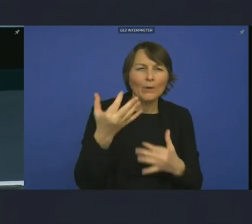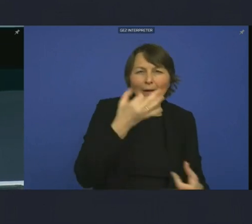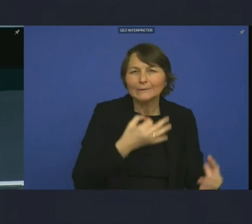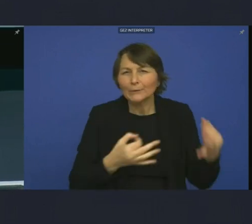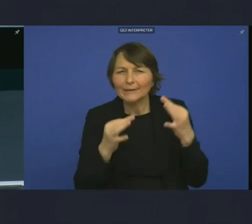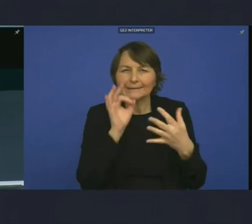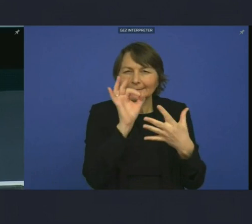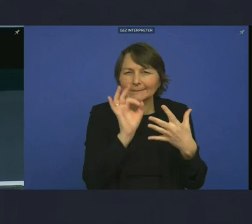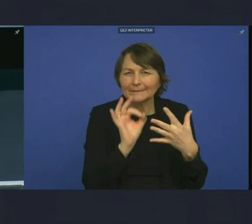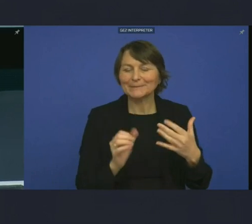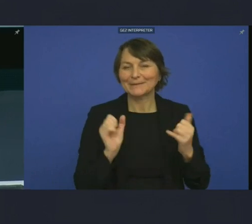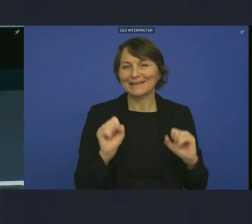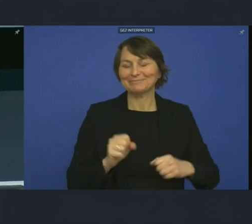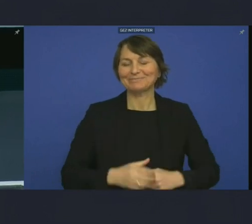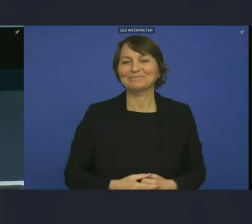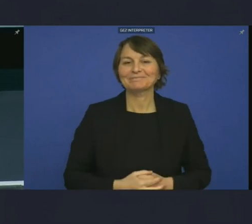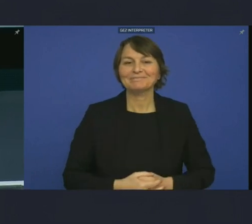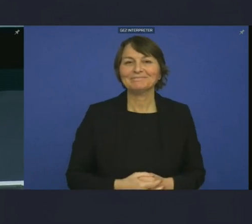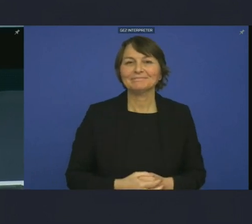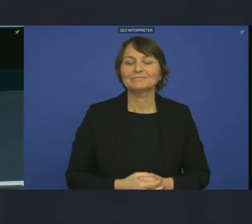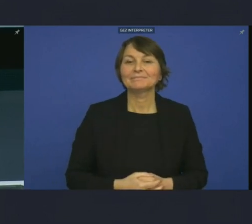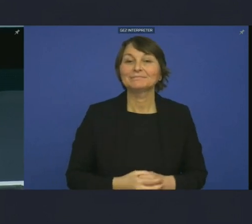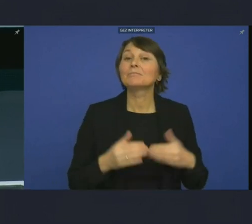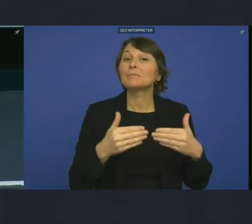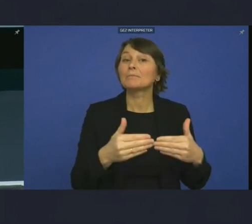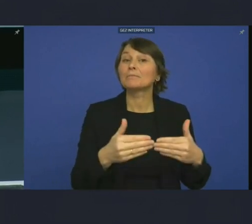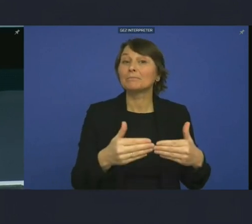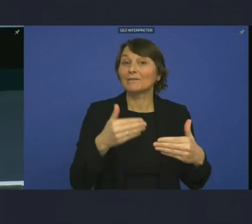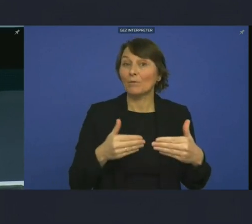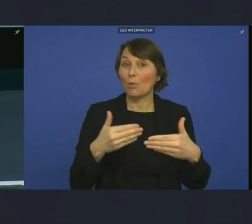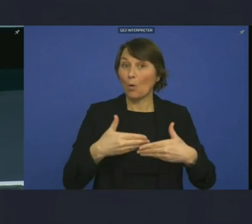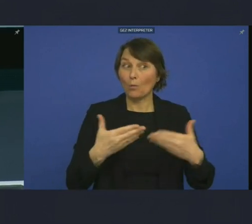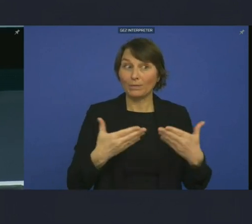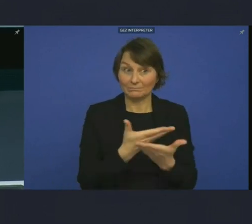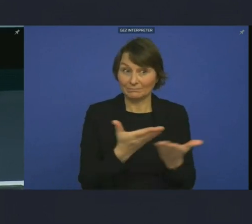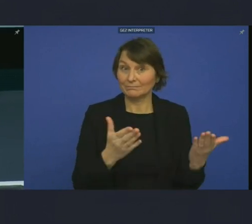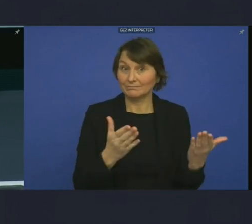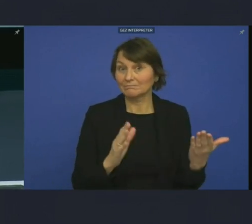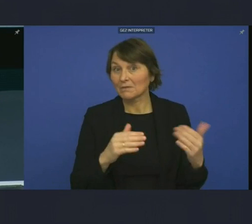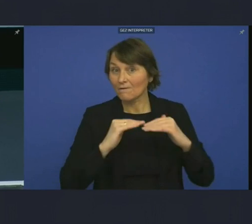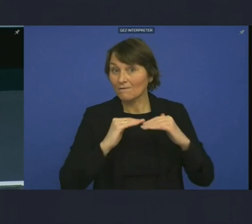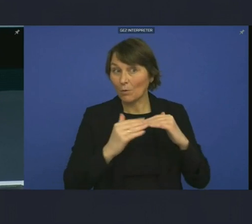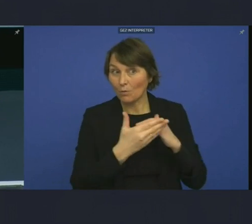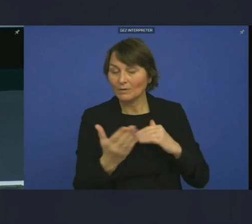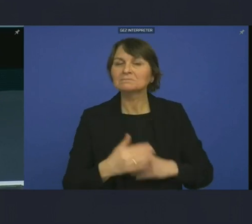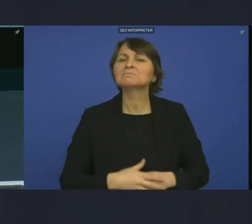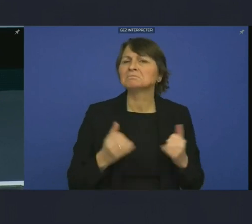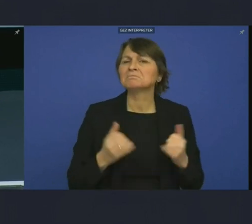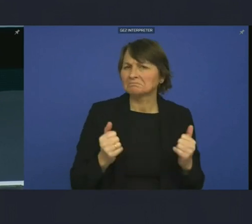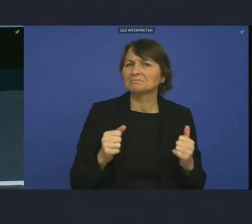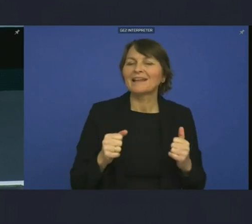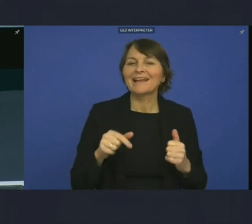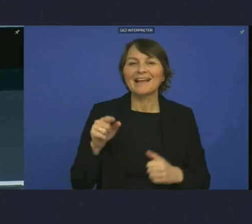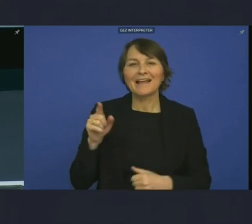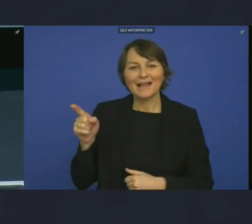Before starting with the questions, I would invite, we have the chance here to have the president of Luciano